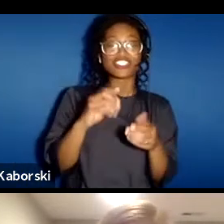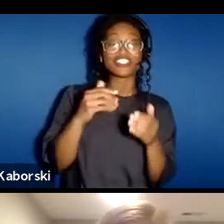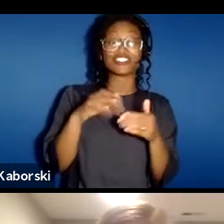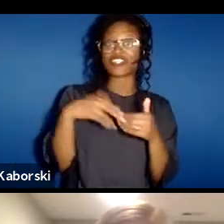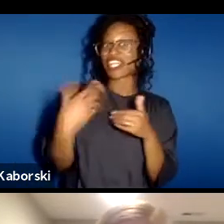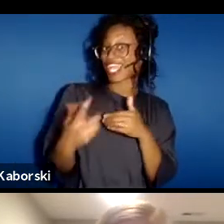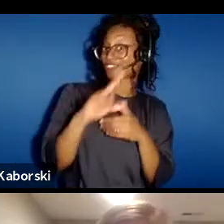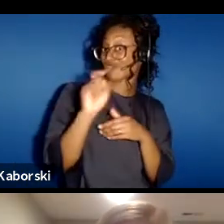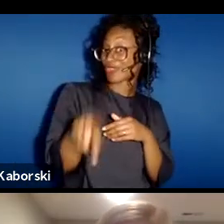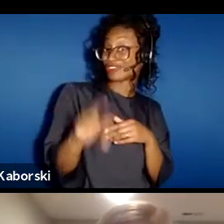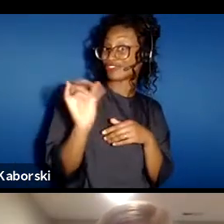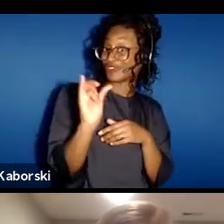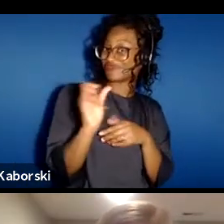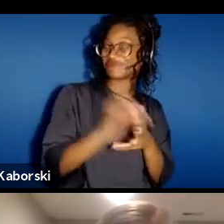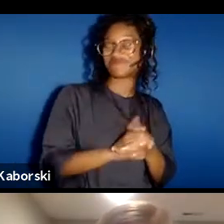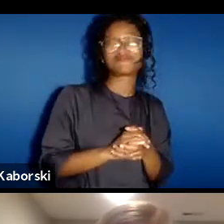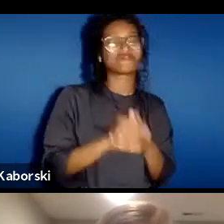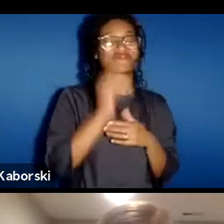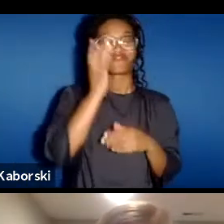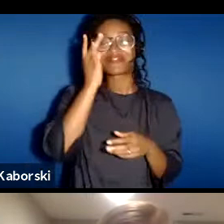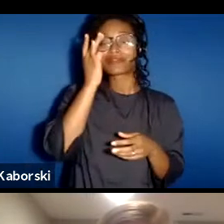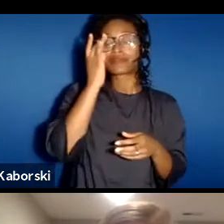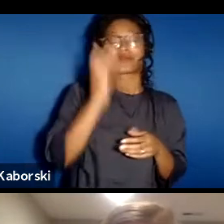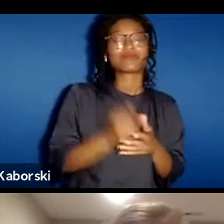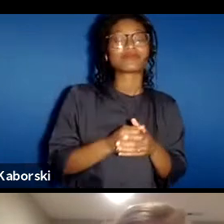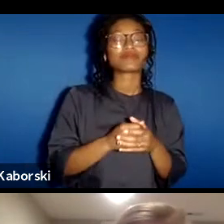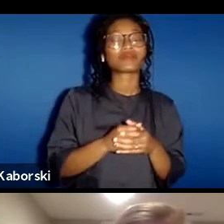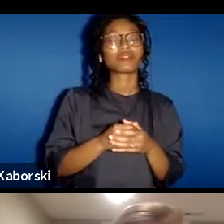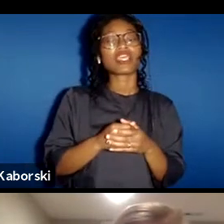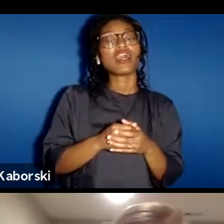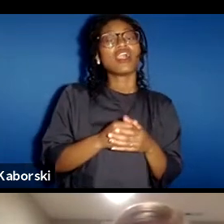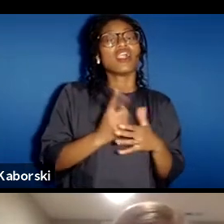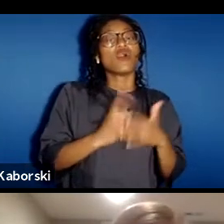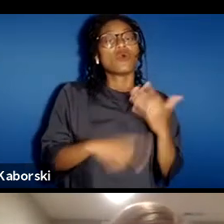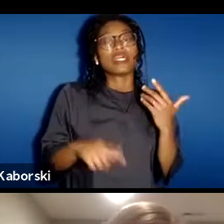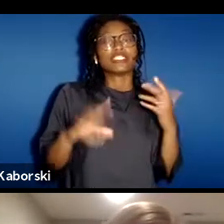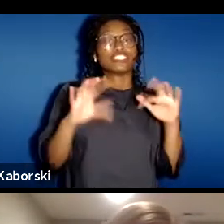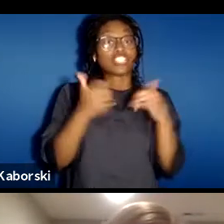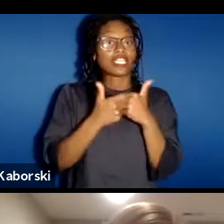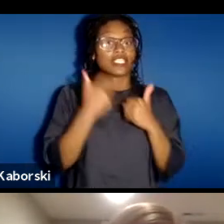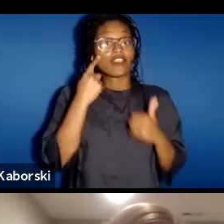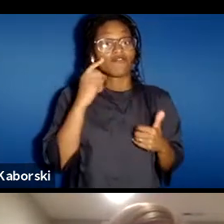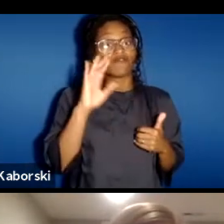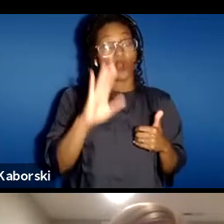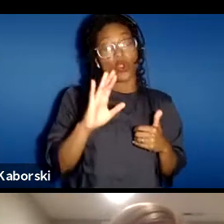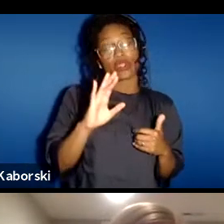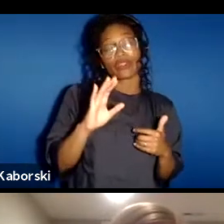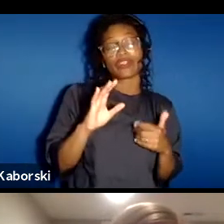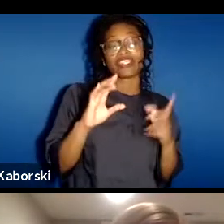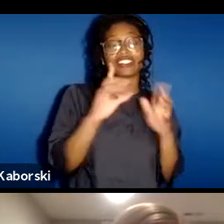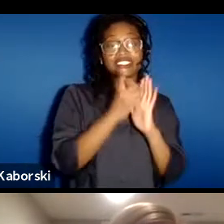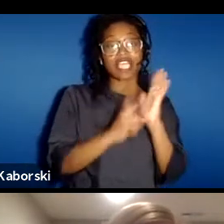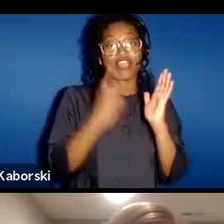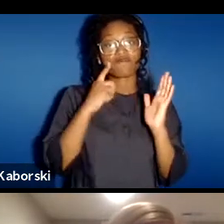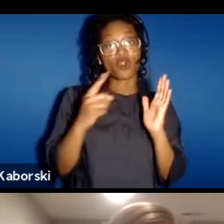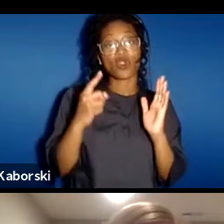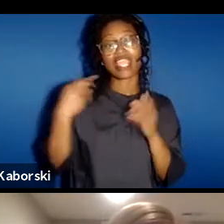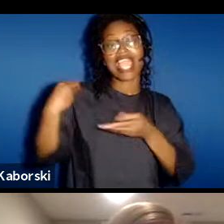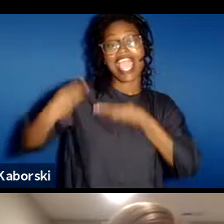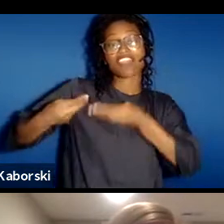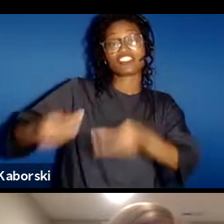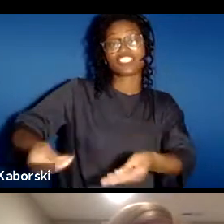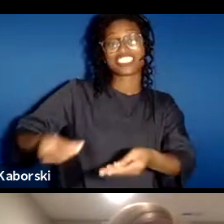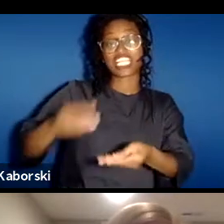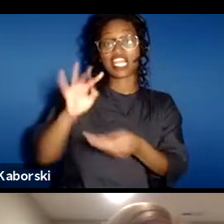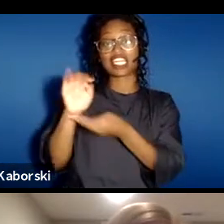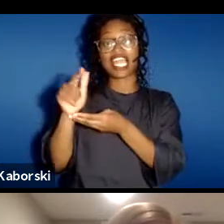next question, which will be, what are the challenges of designing for a heritage legacy